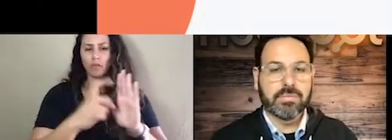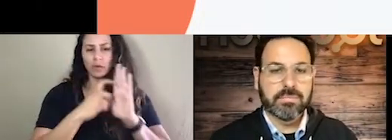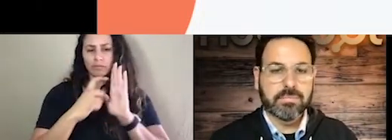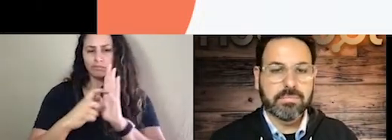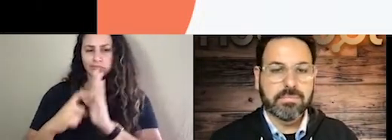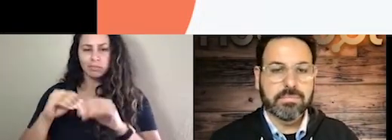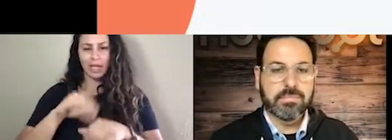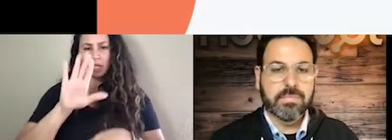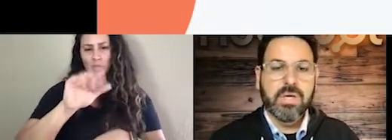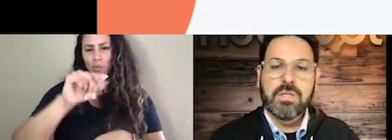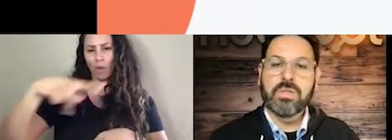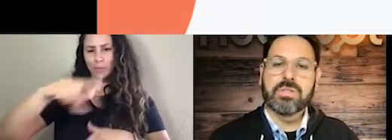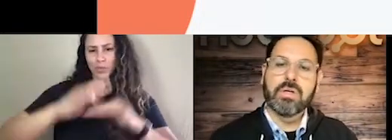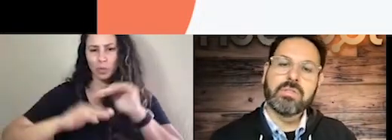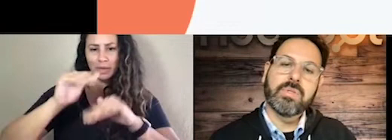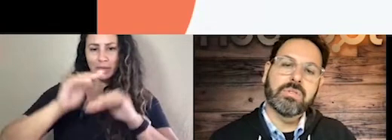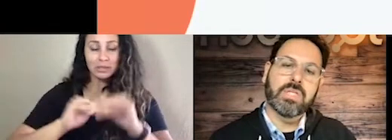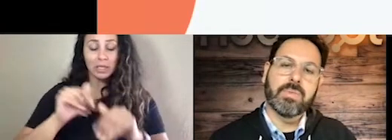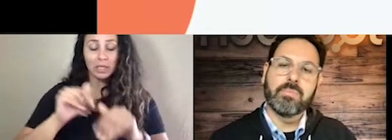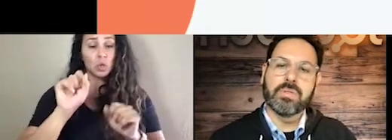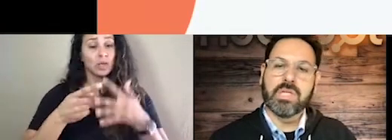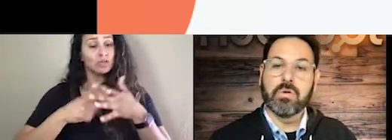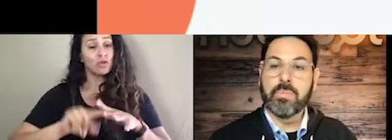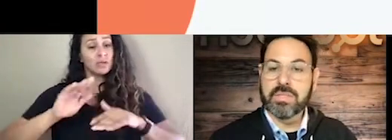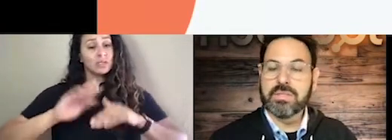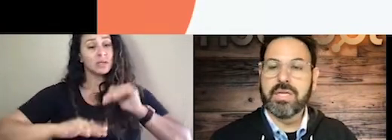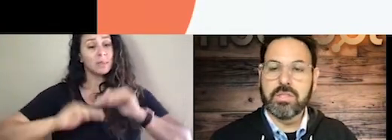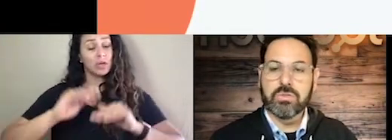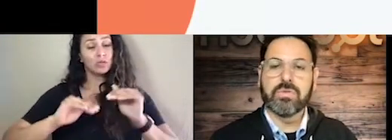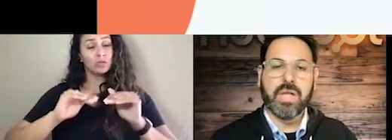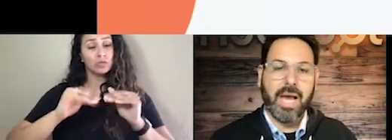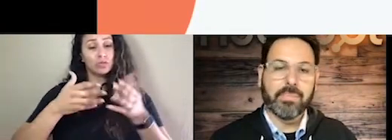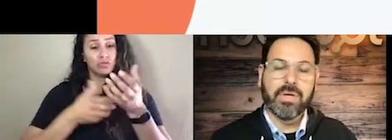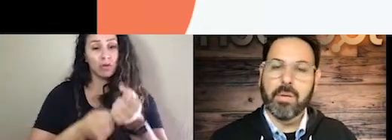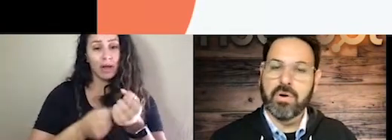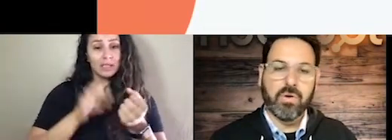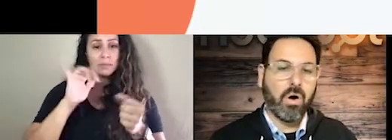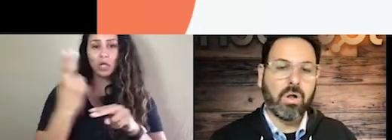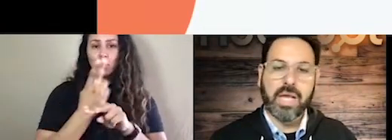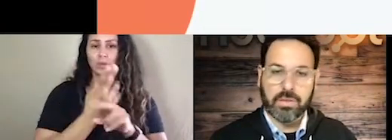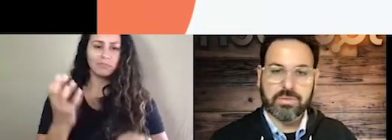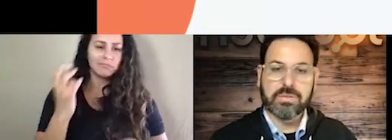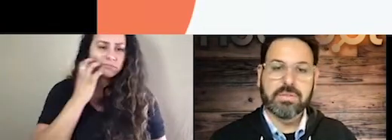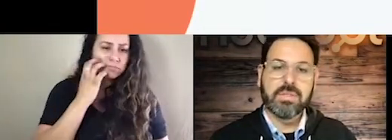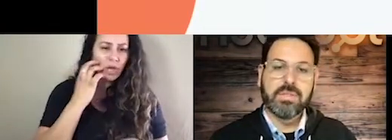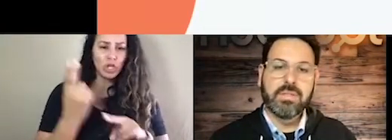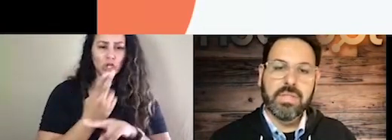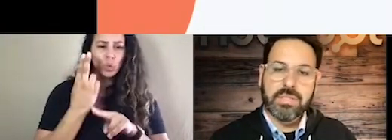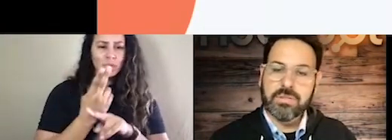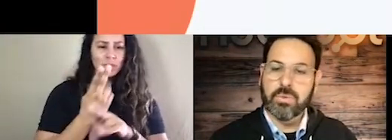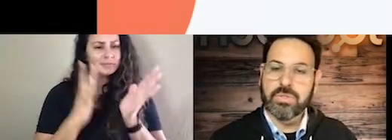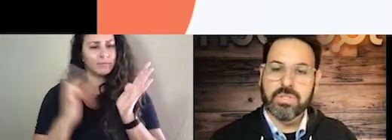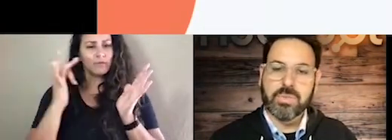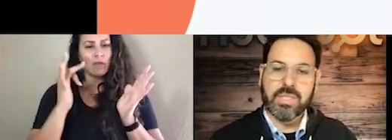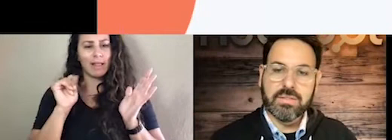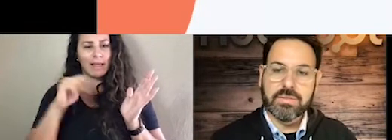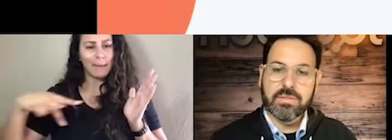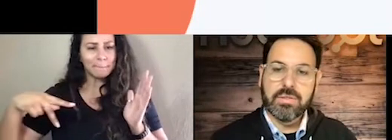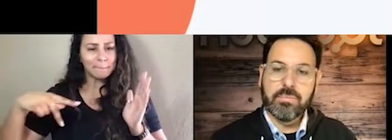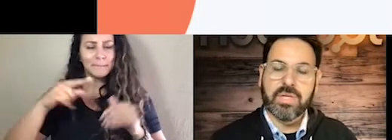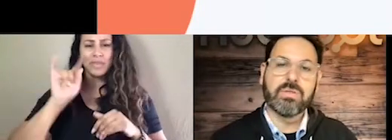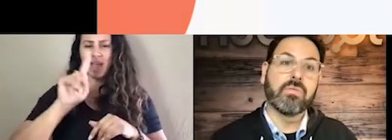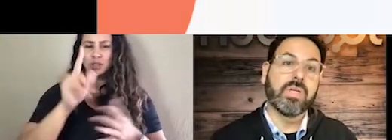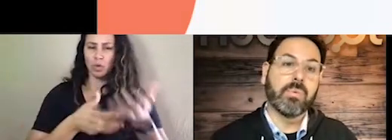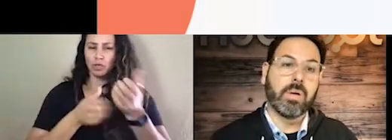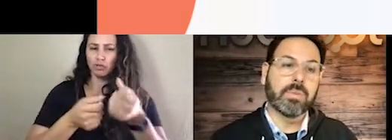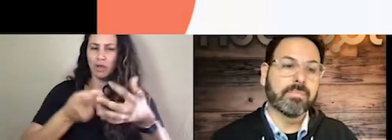building. You can start to build trust by building a robust and useful app above all else. This is where trust begins,